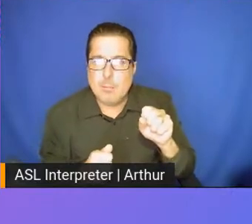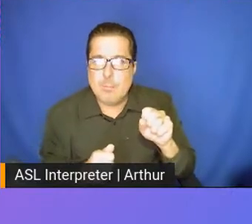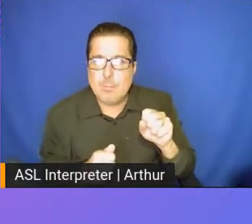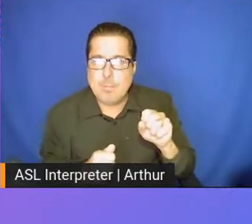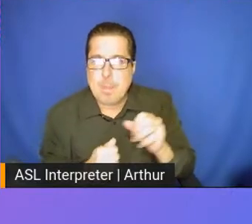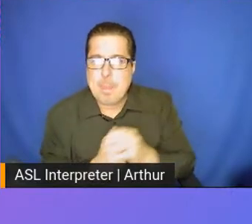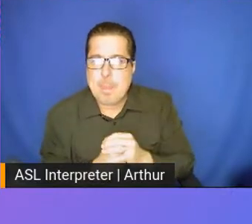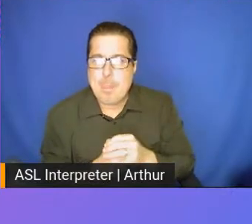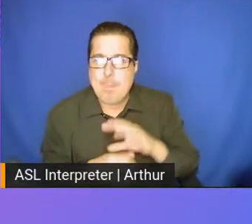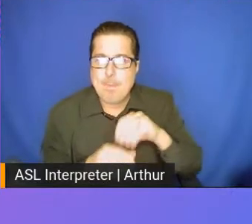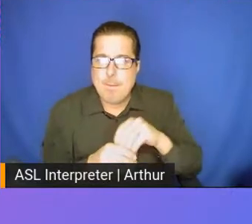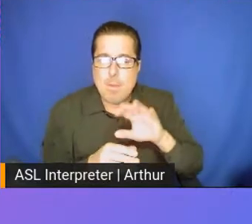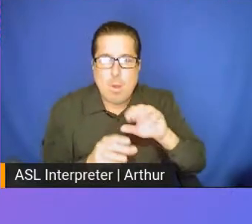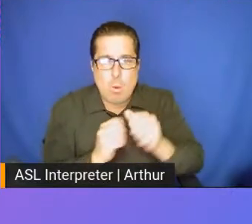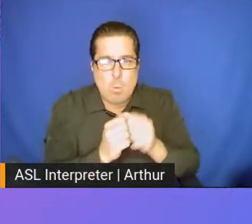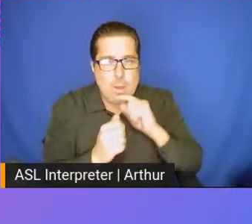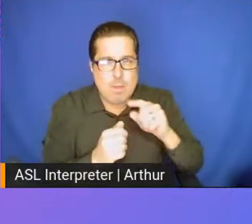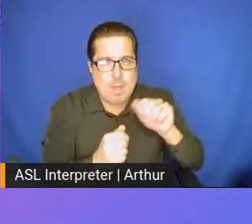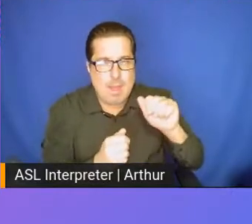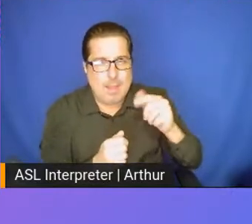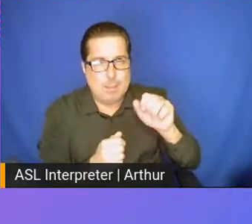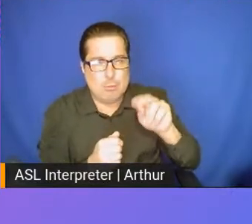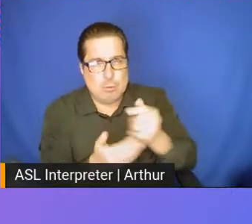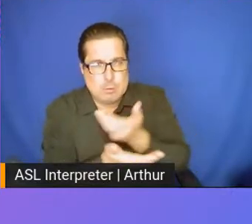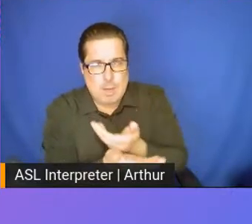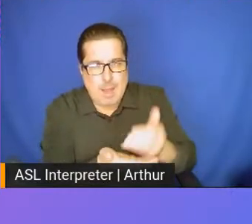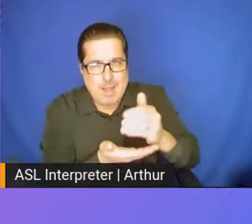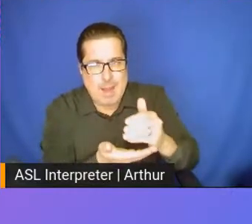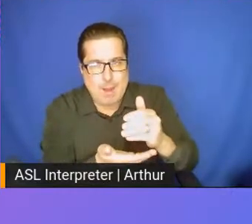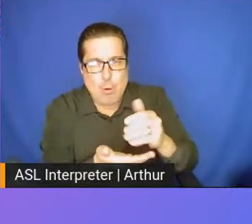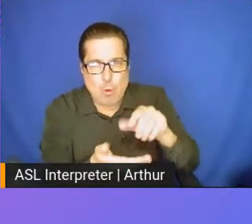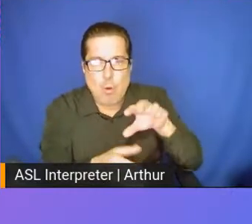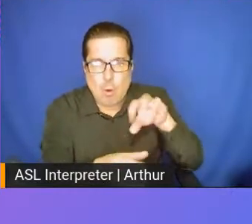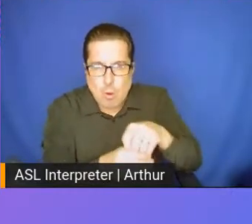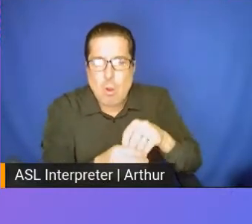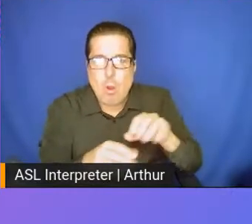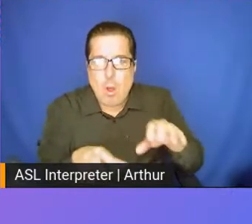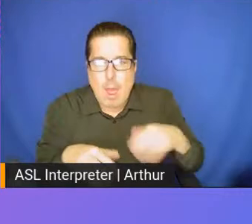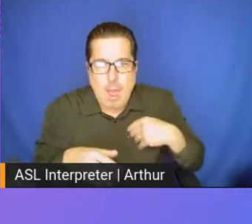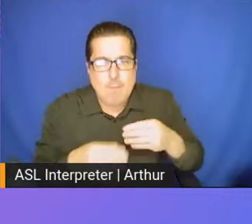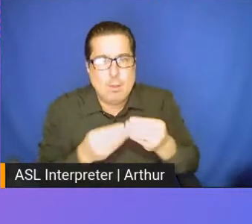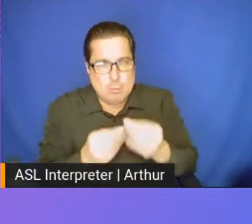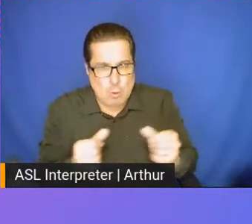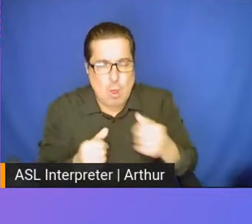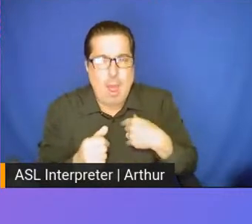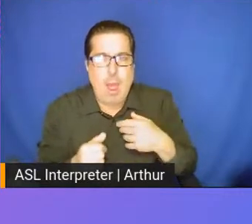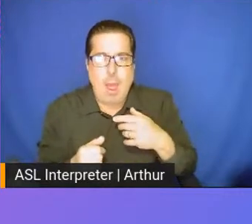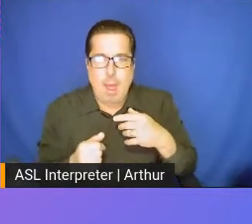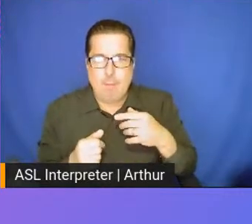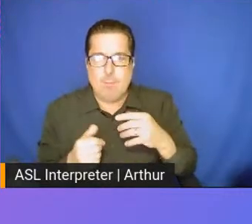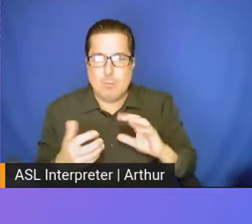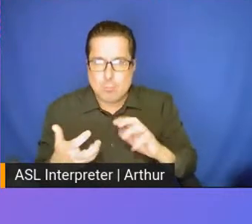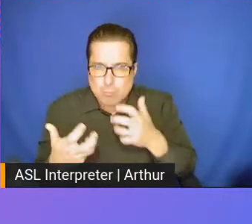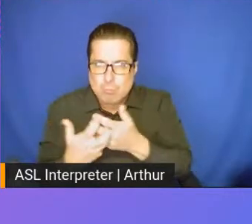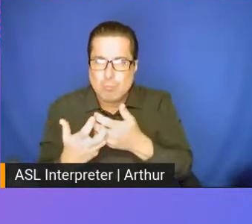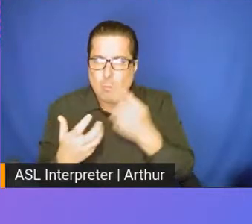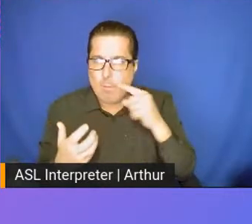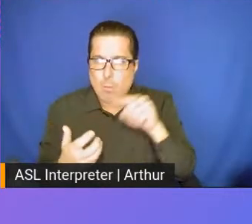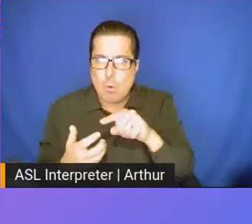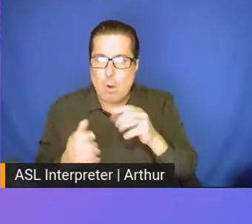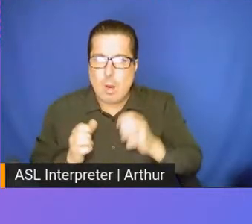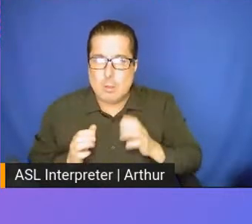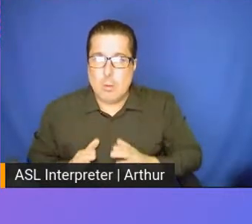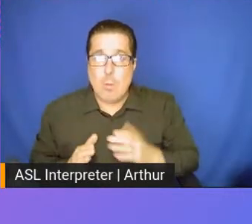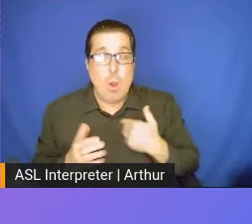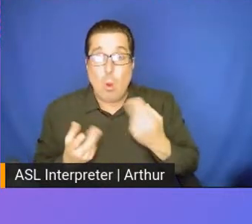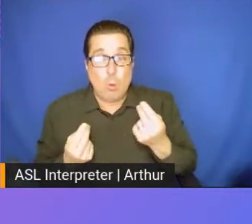container. It is a turnkey pre-built observability solution we have built for our customers. I will turn on the